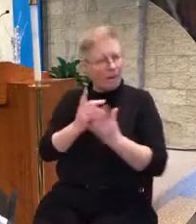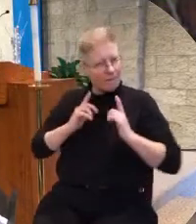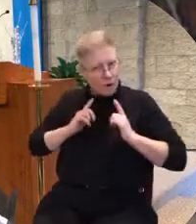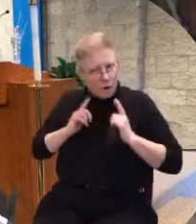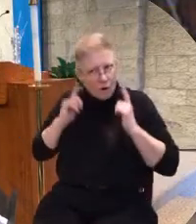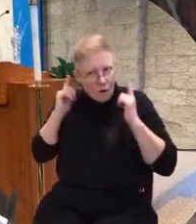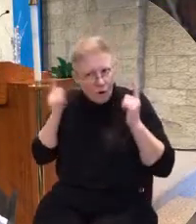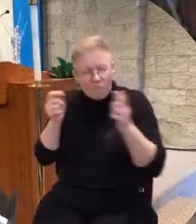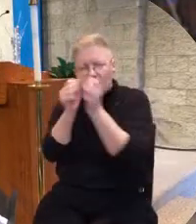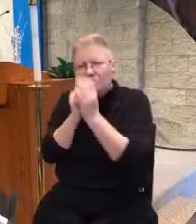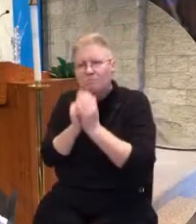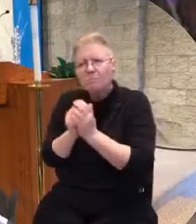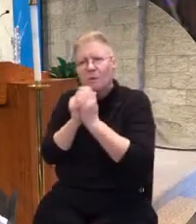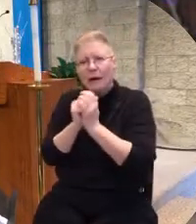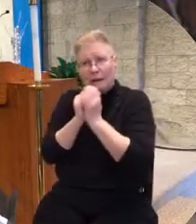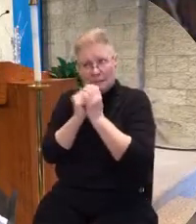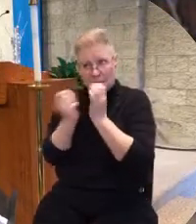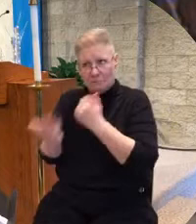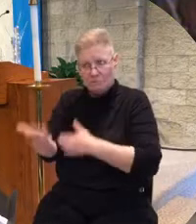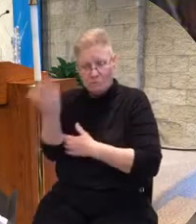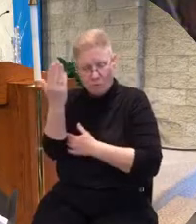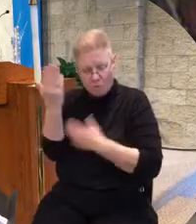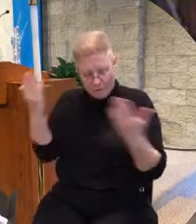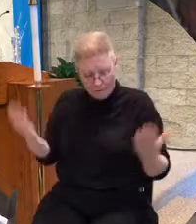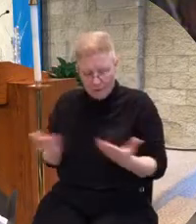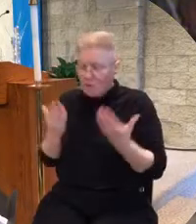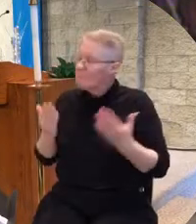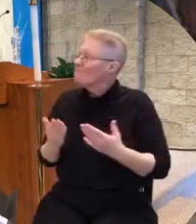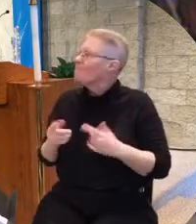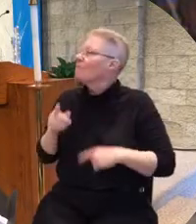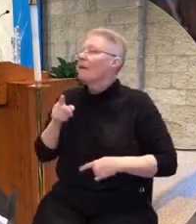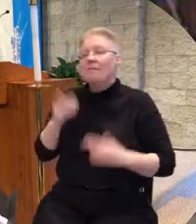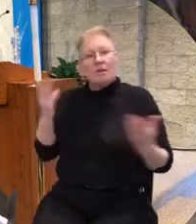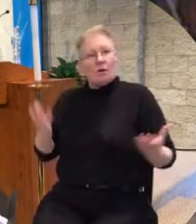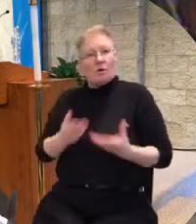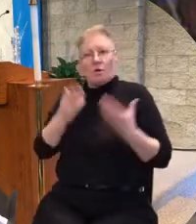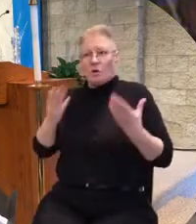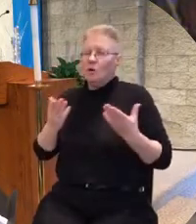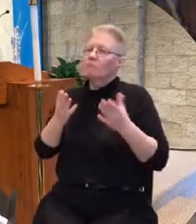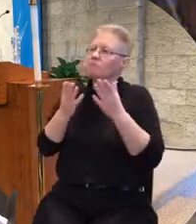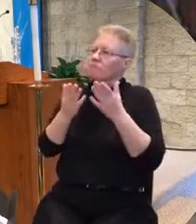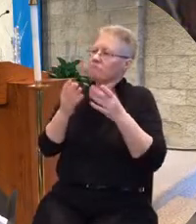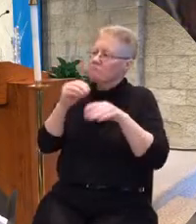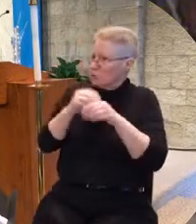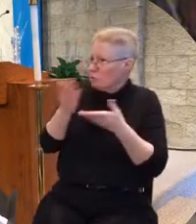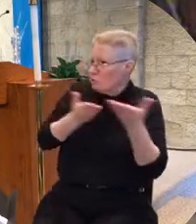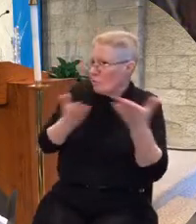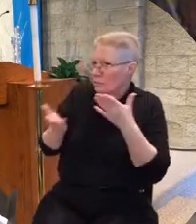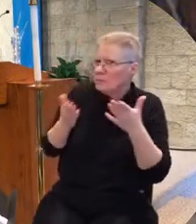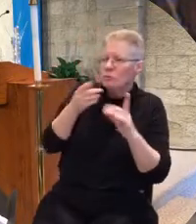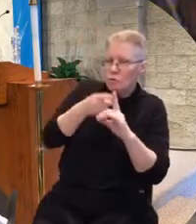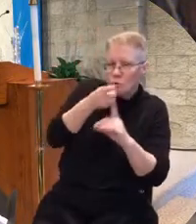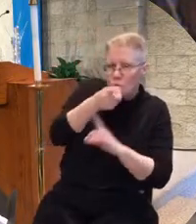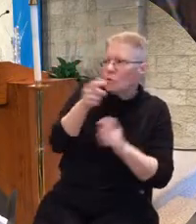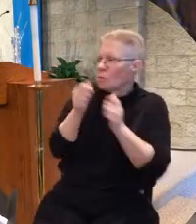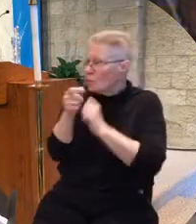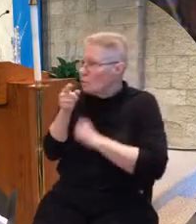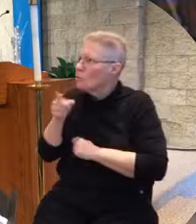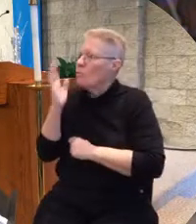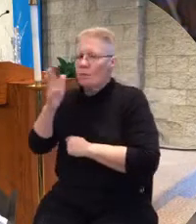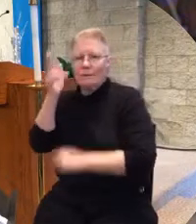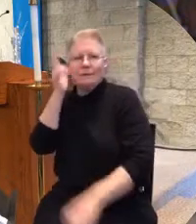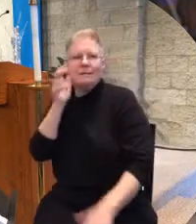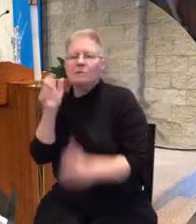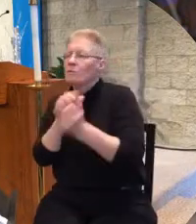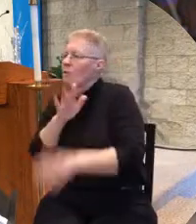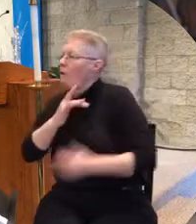sanctuary, and they're here today in service to you and with you. They're here to hold that sacred space, to listen with the ears of their heart, to